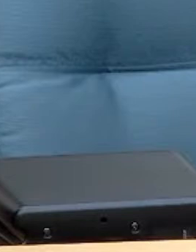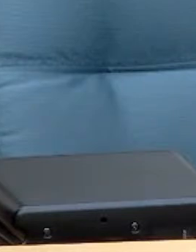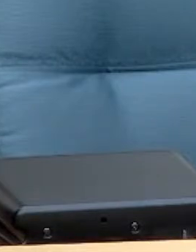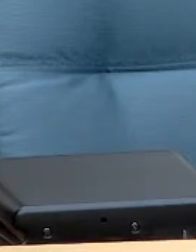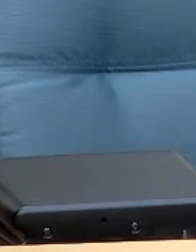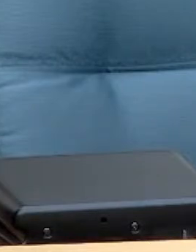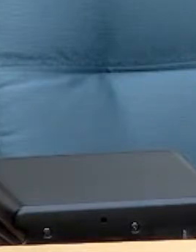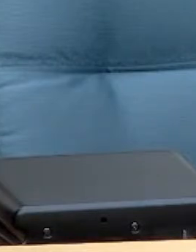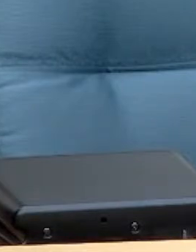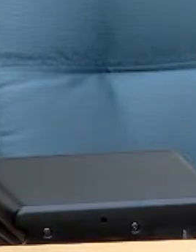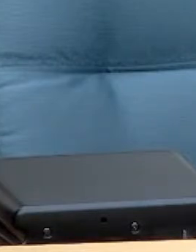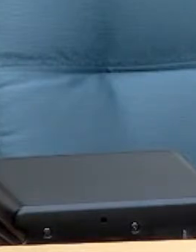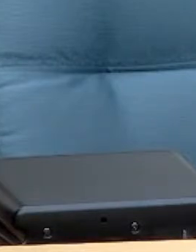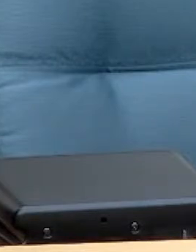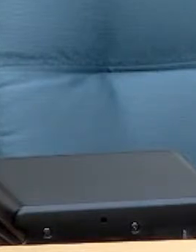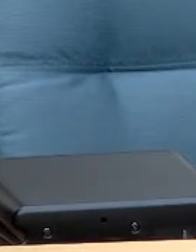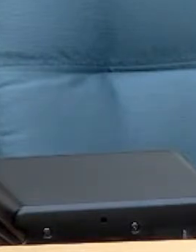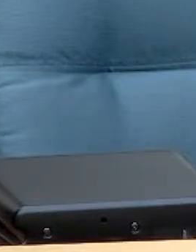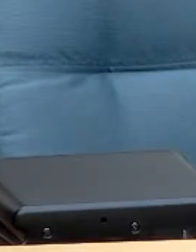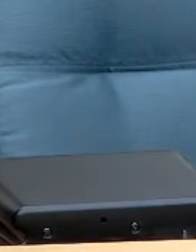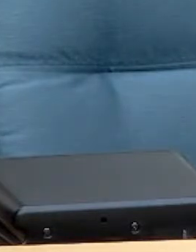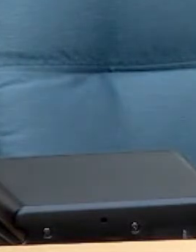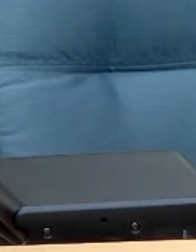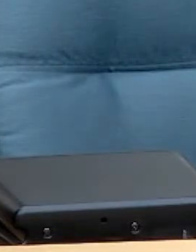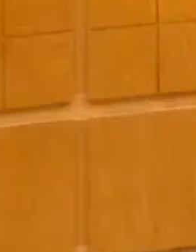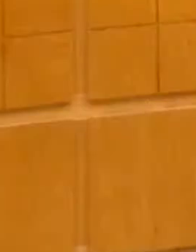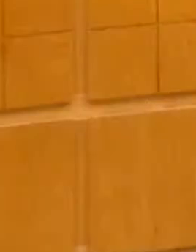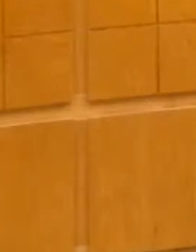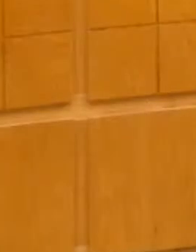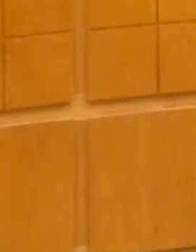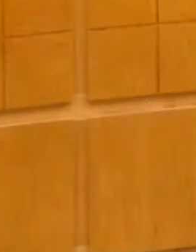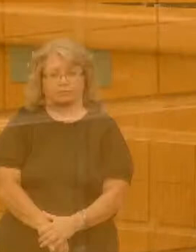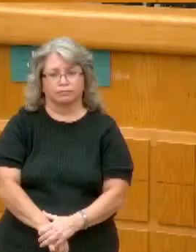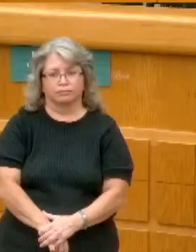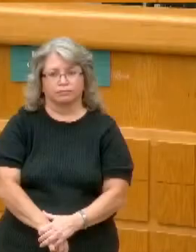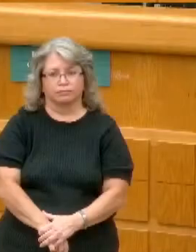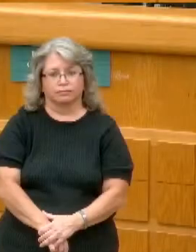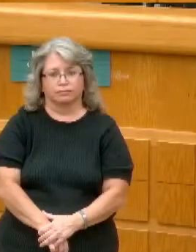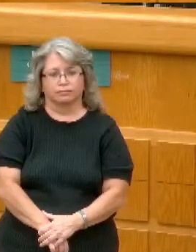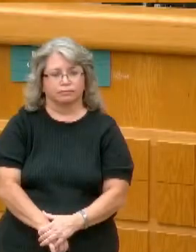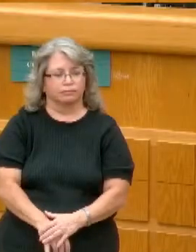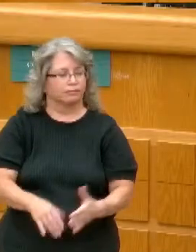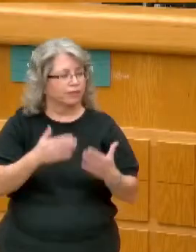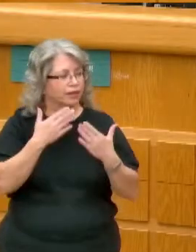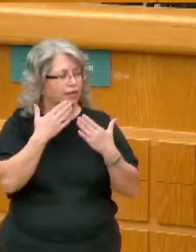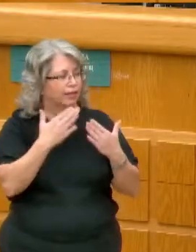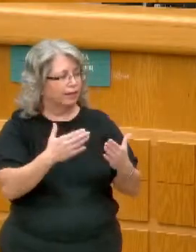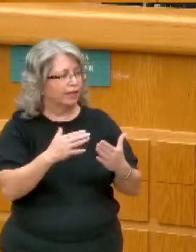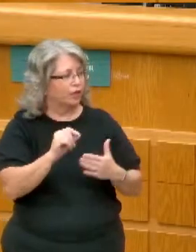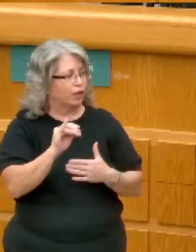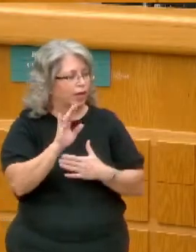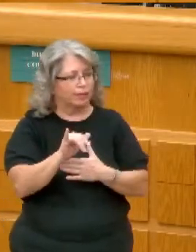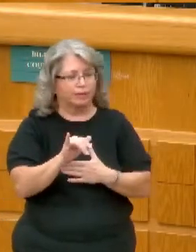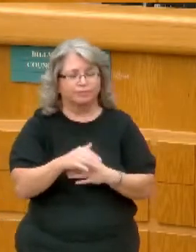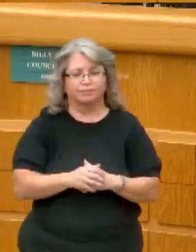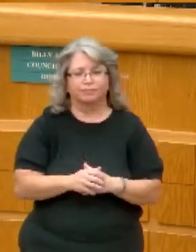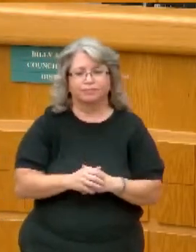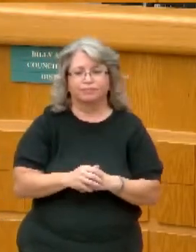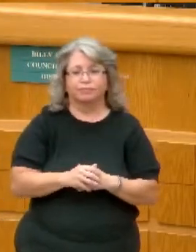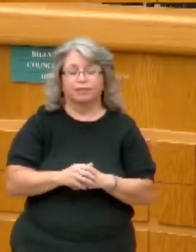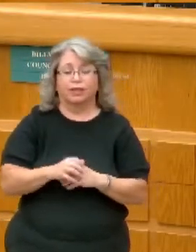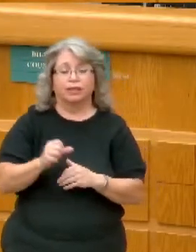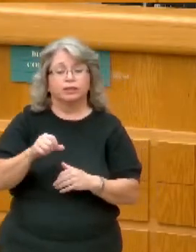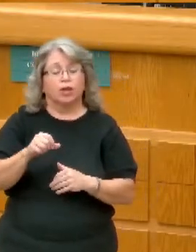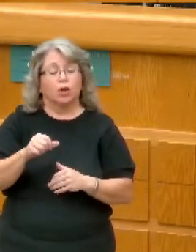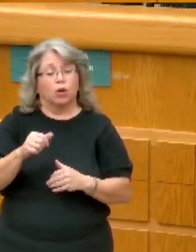de su doctor para evitar contagiar a más personas y mejorar su salud. Thank you, Gabby. So this will